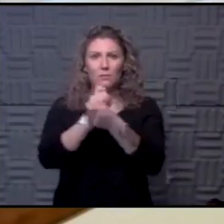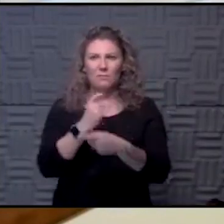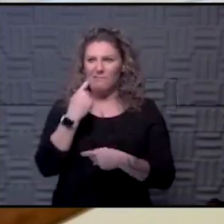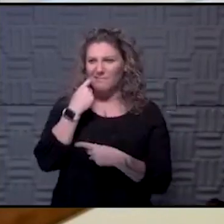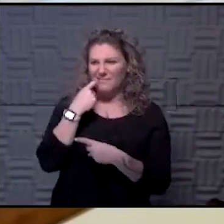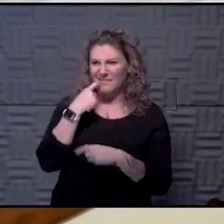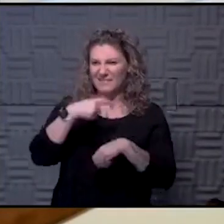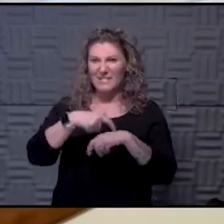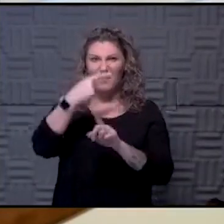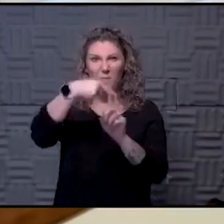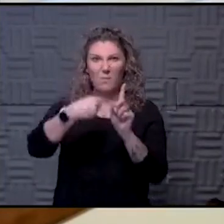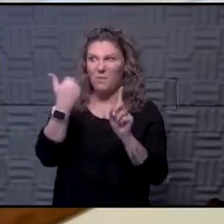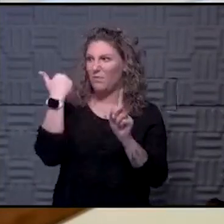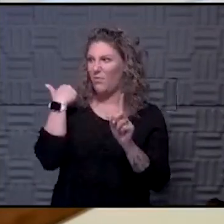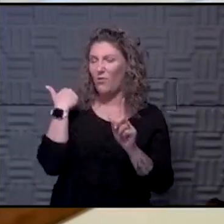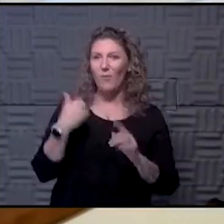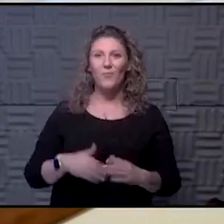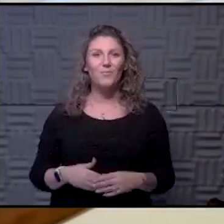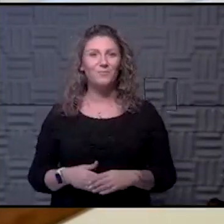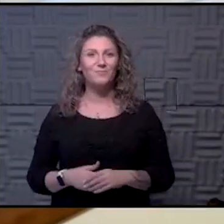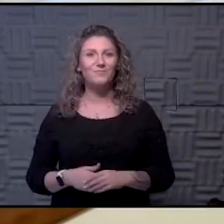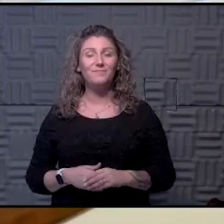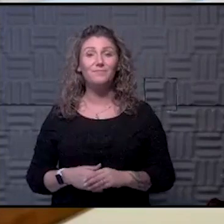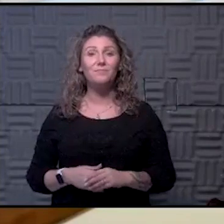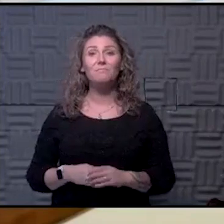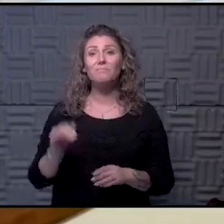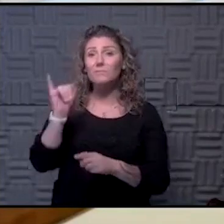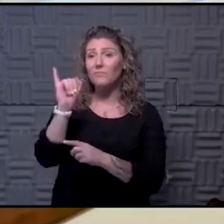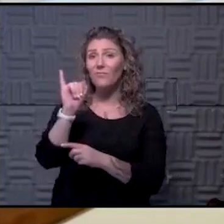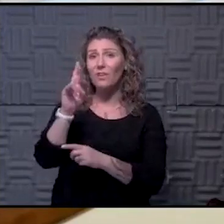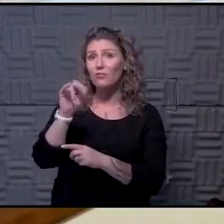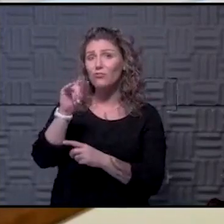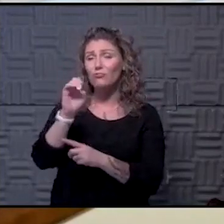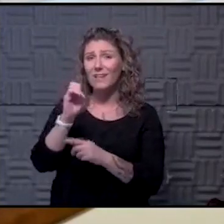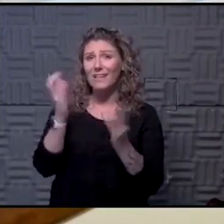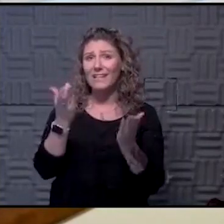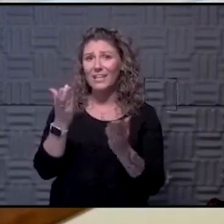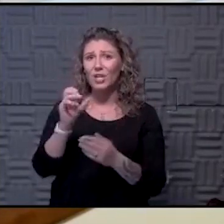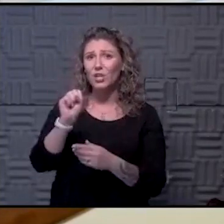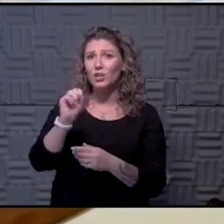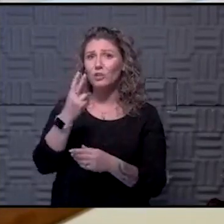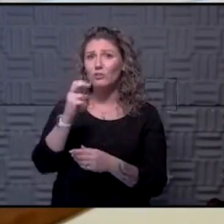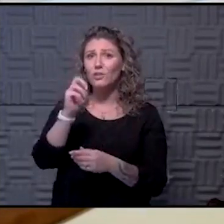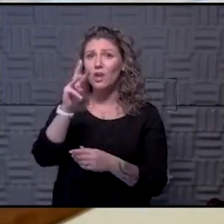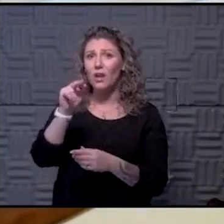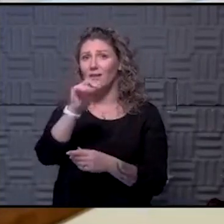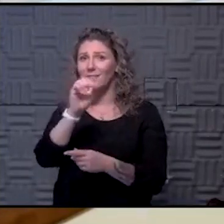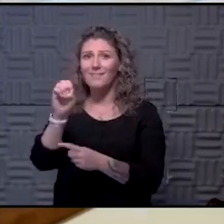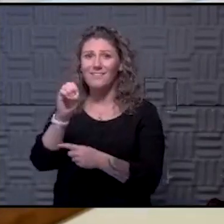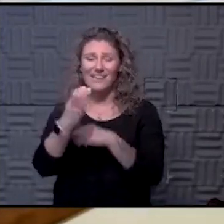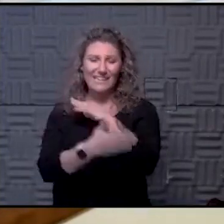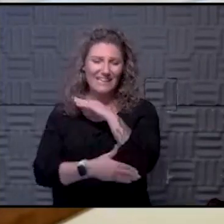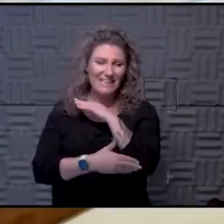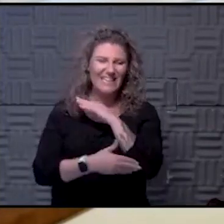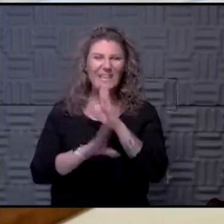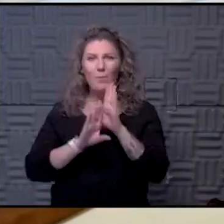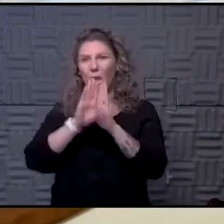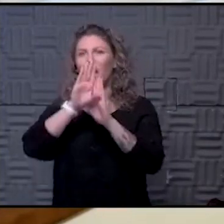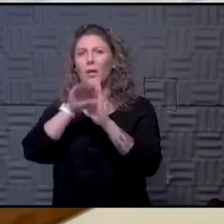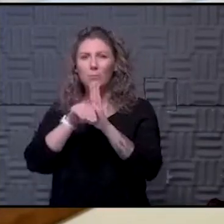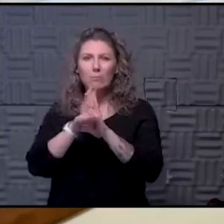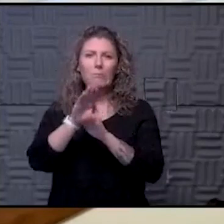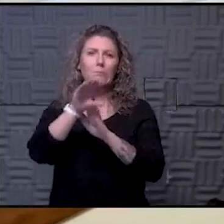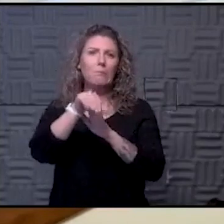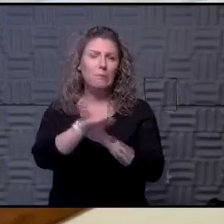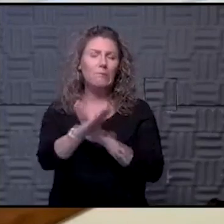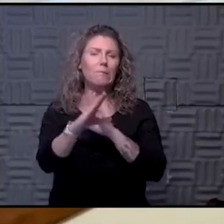on here was maybe a month or two ago. Infection rates here in Shawnee County, they have kind of been ebbing and flowing, and I think I can